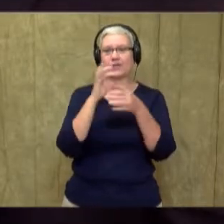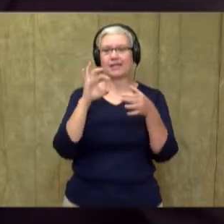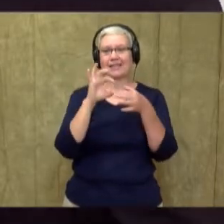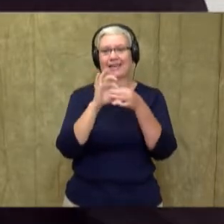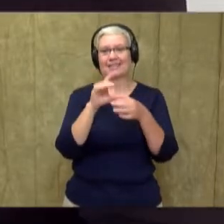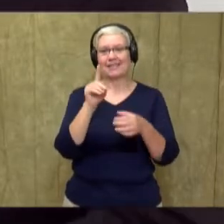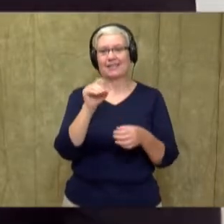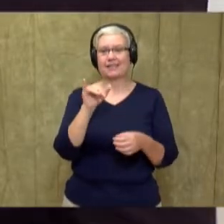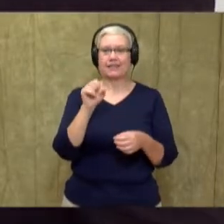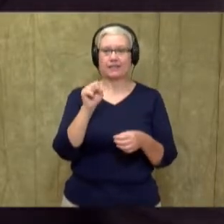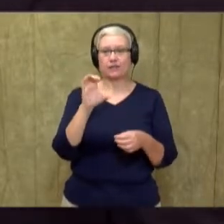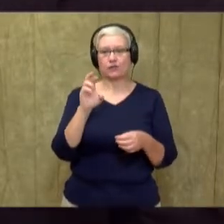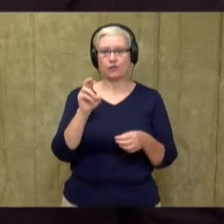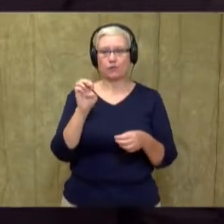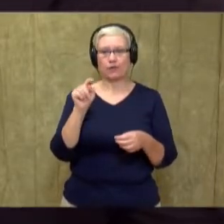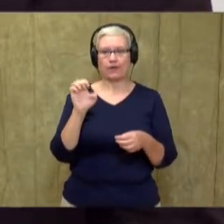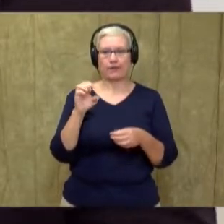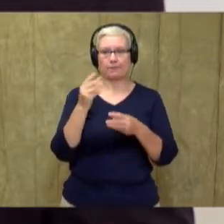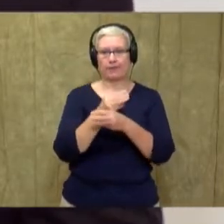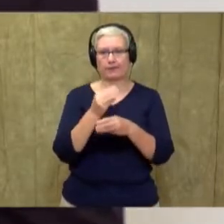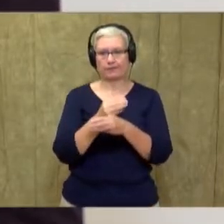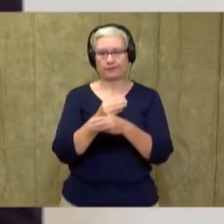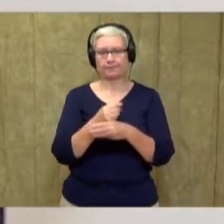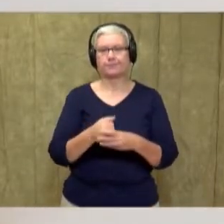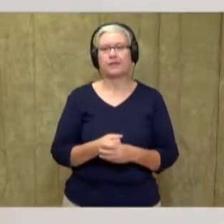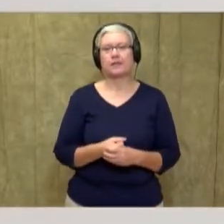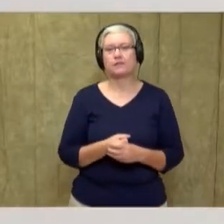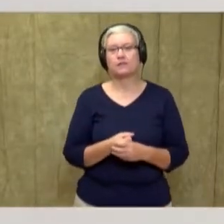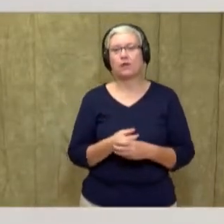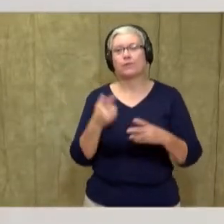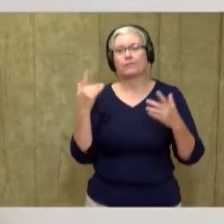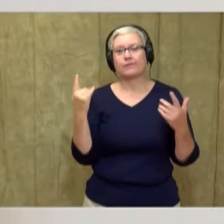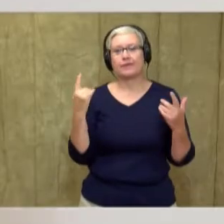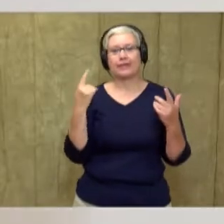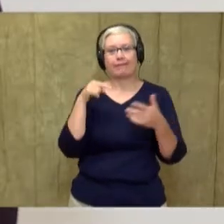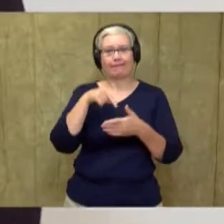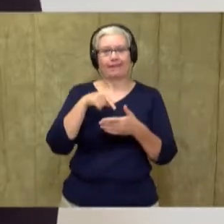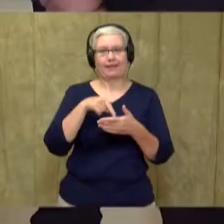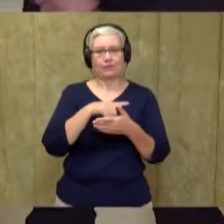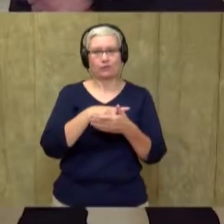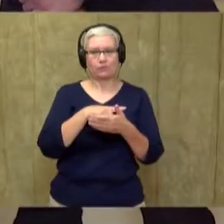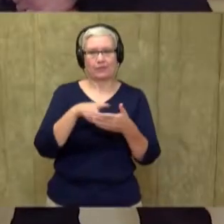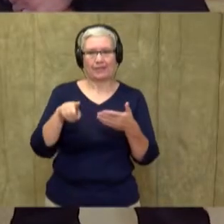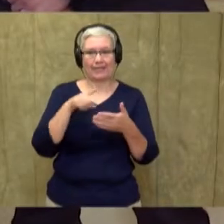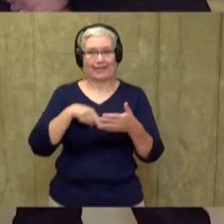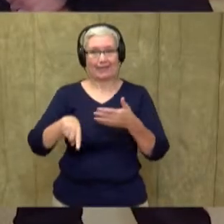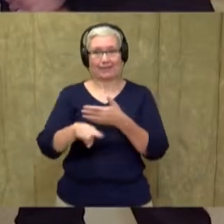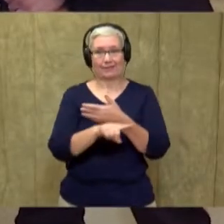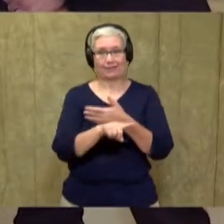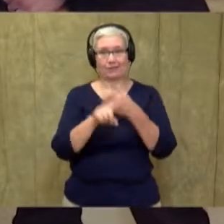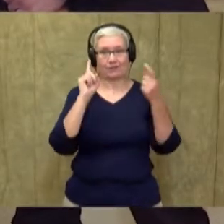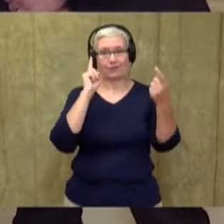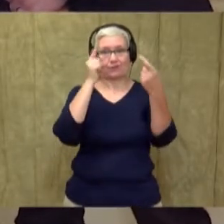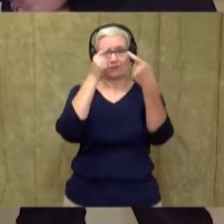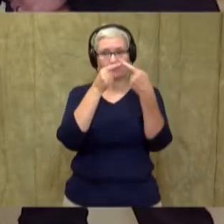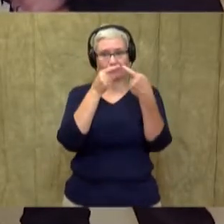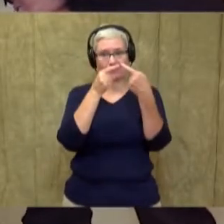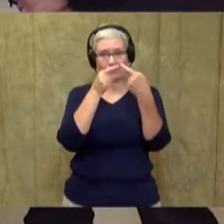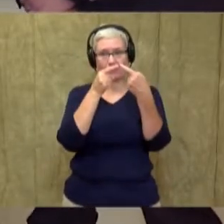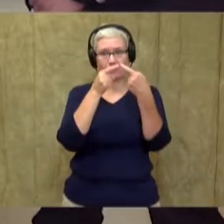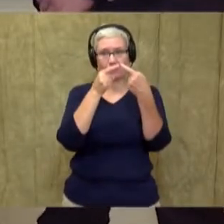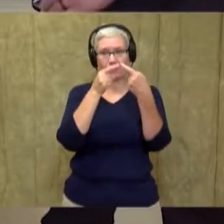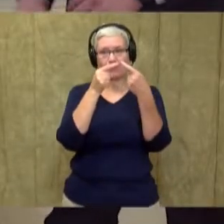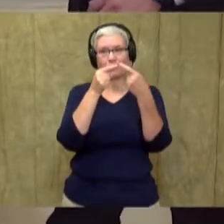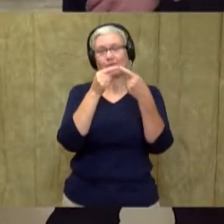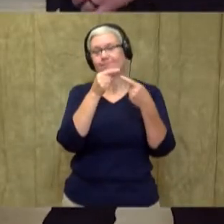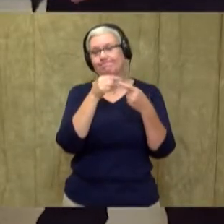So the last 2 weeks we've focused our attention on Critical Standard 1. This week and next week we're going to focus our attention to Critical Standard 2, where a lot of our focus